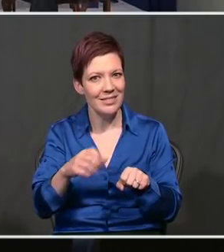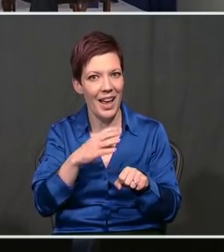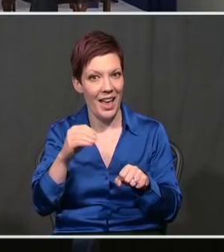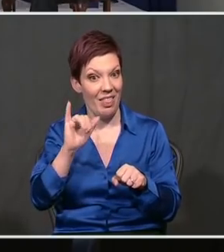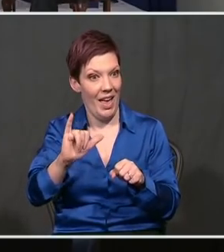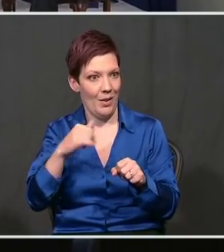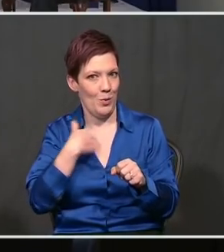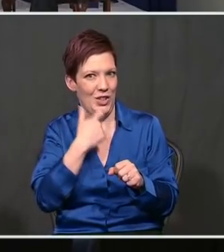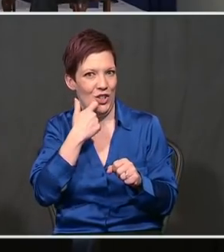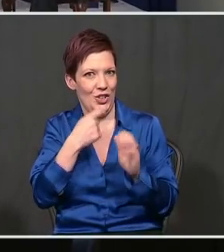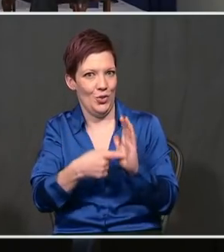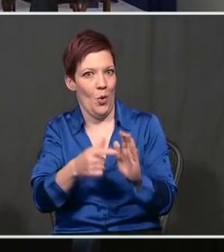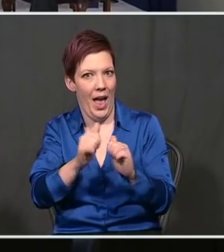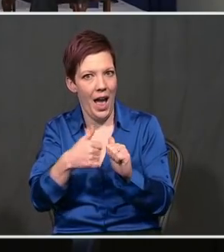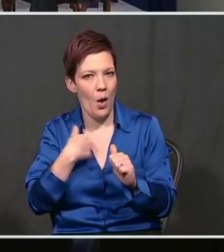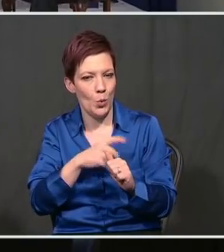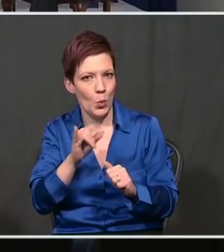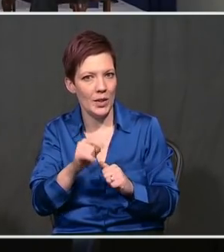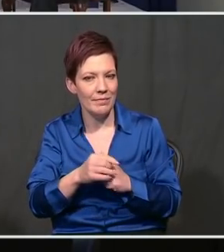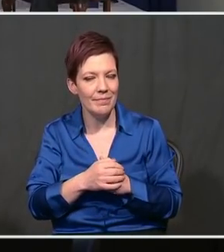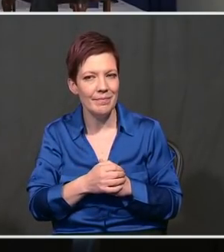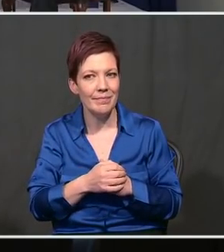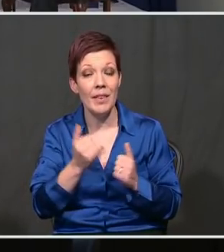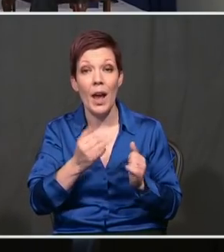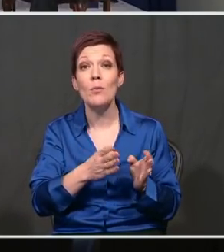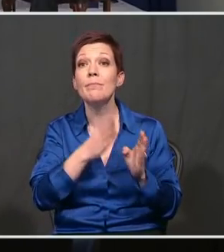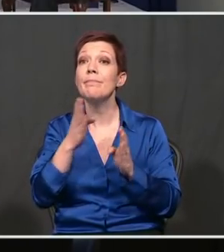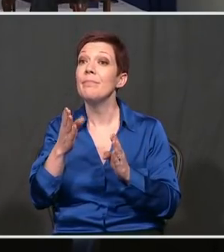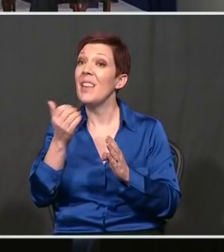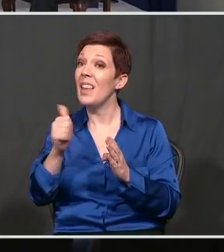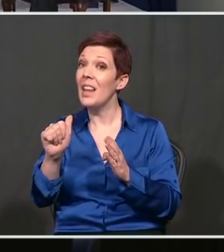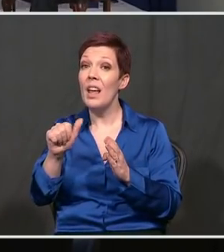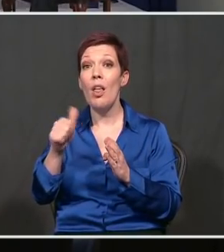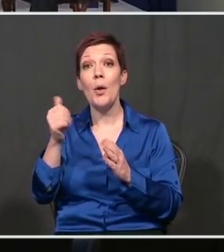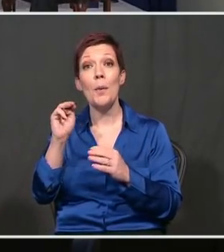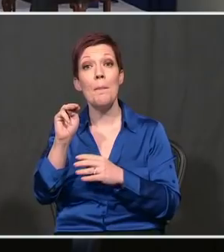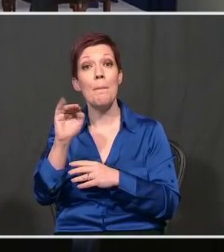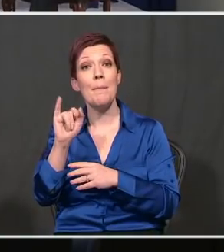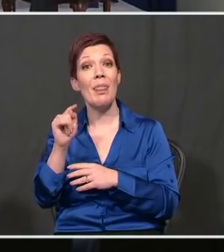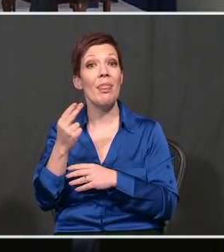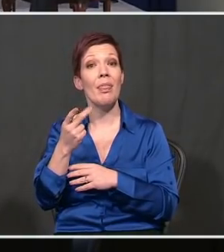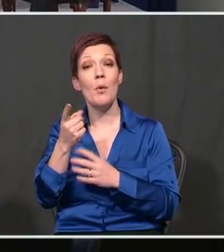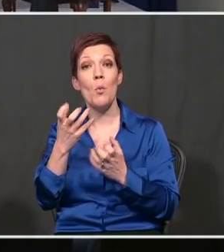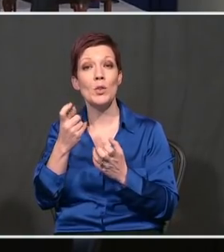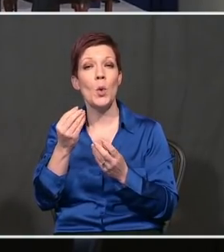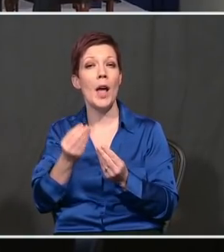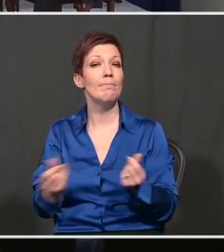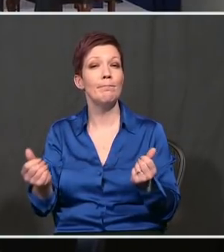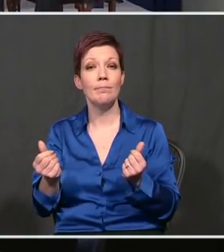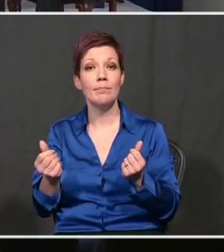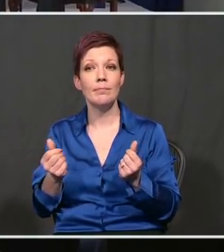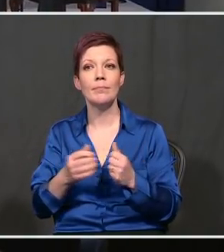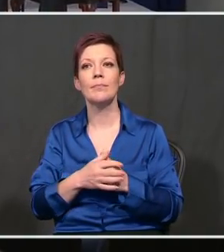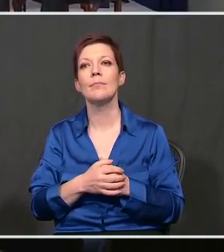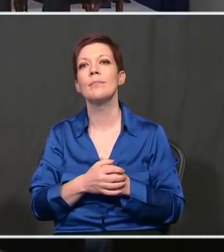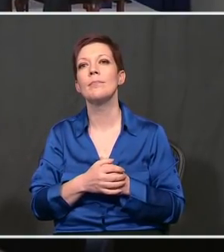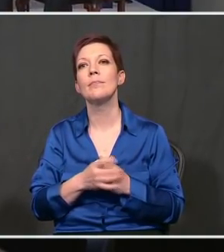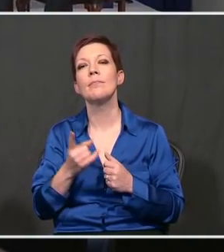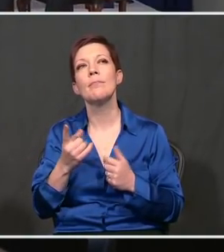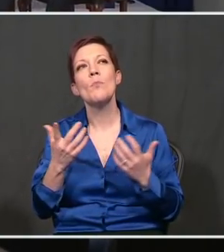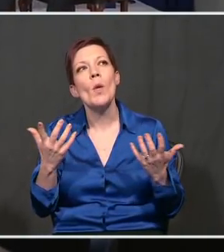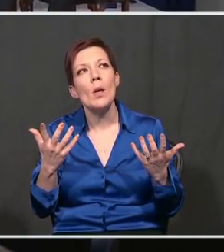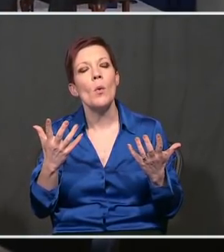They said it well. Yeah. Any myths from you? Okay. Well, I just want to say I want to thank all of you and all